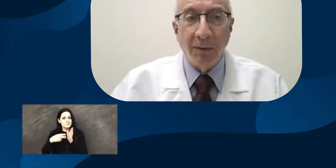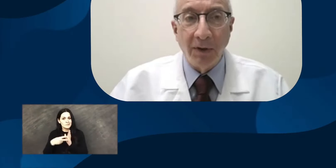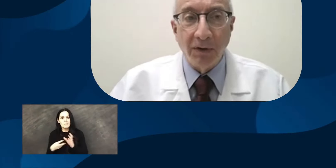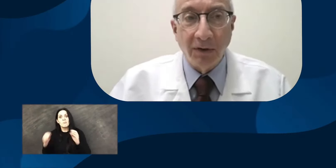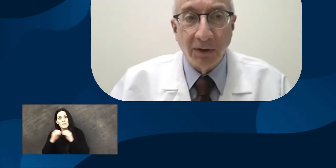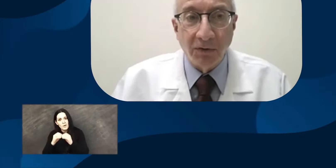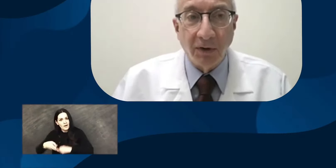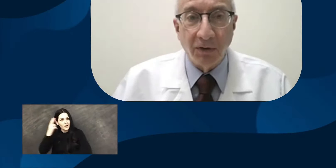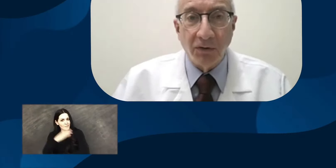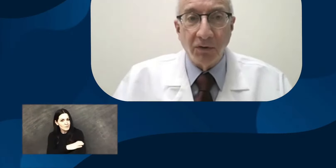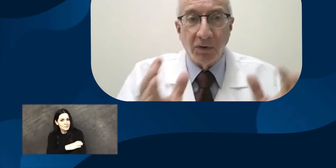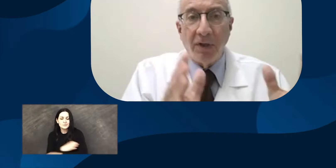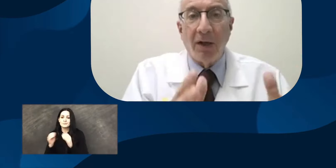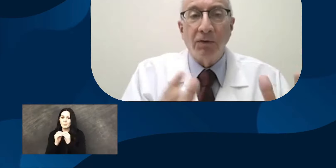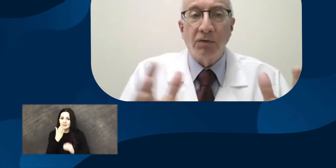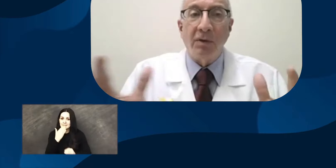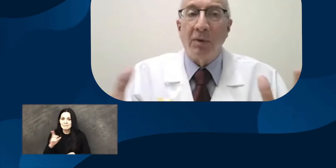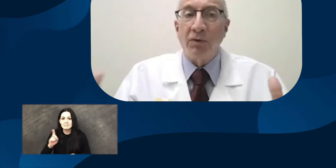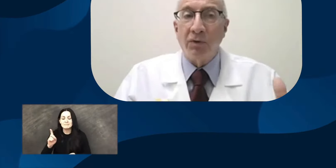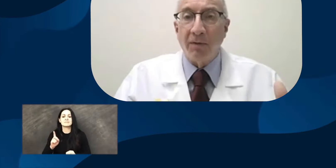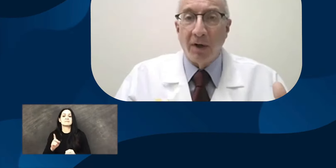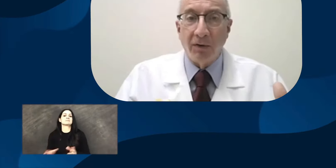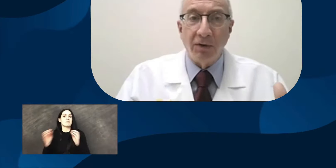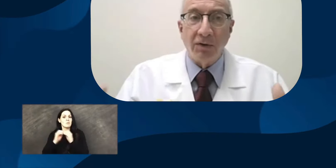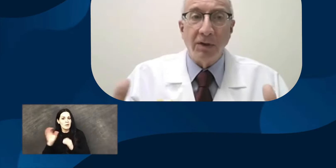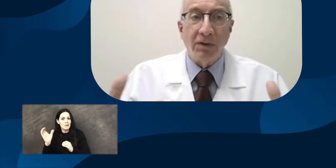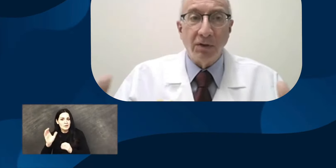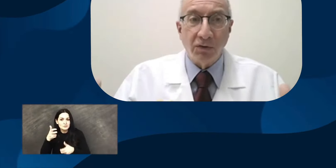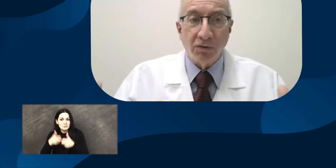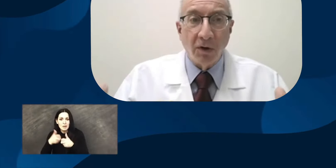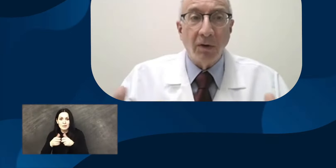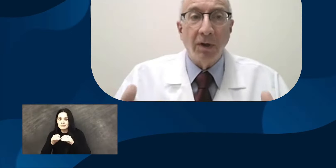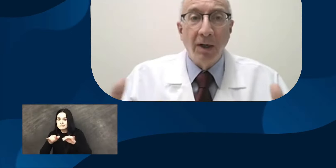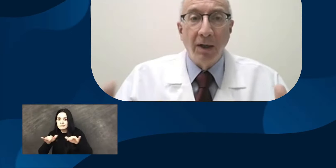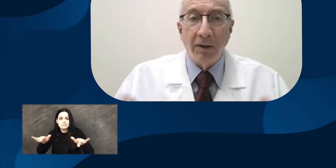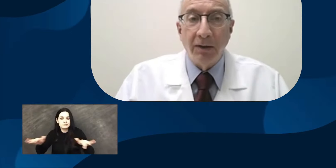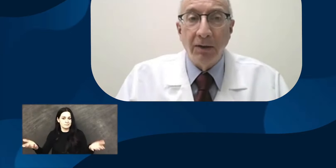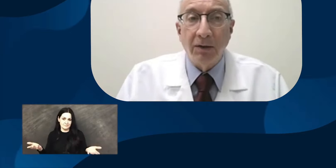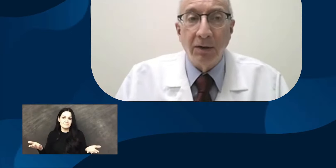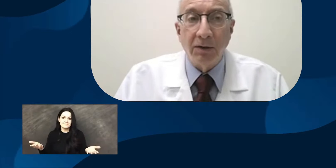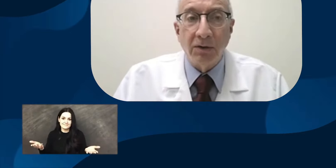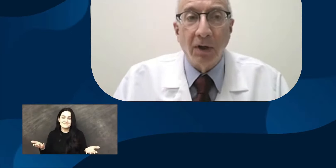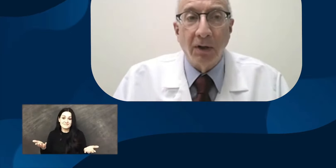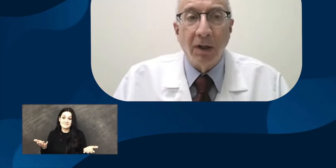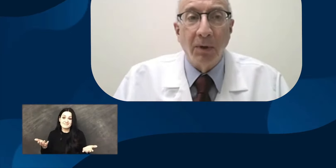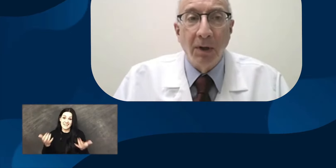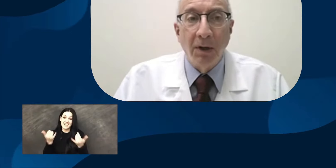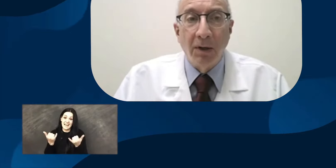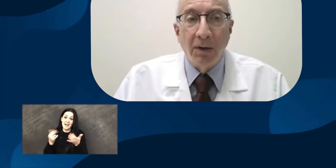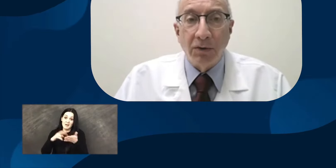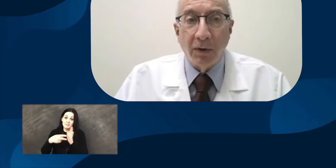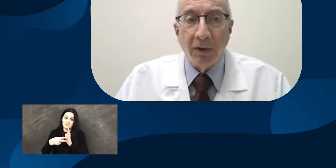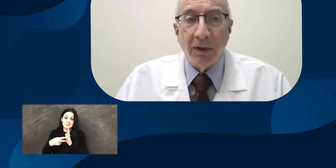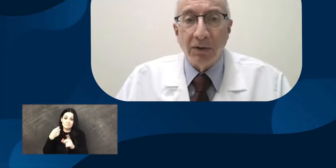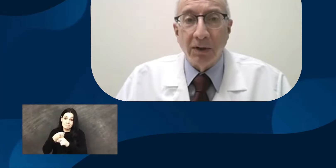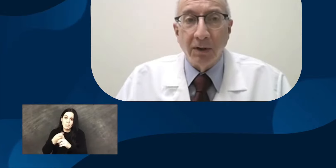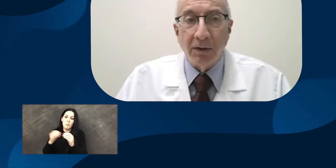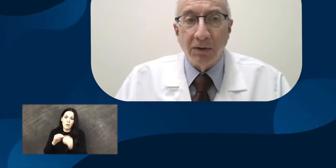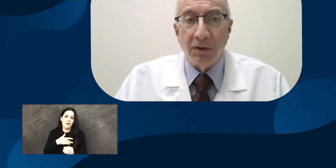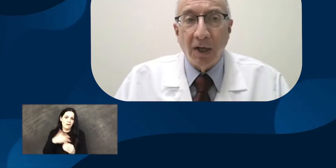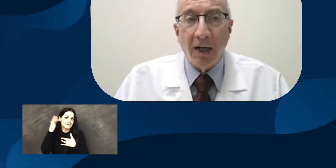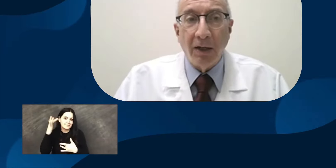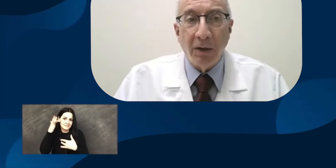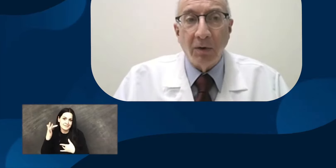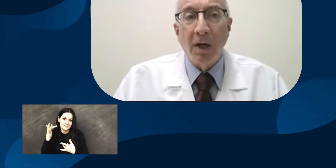pressure, diabetes, cholesterol issues, which downstream all drive heart disease and stroke and kidney disease, has gone up. So I think as